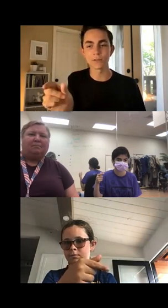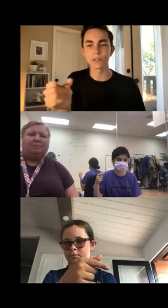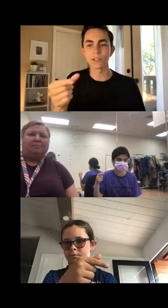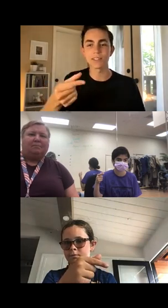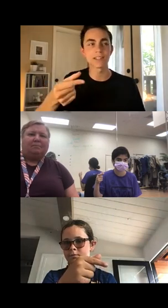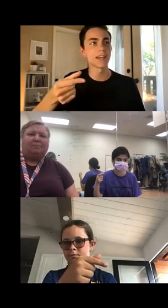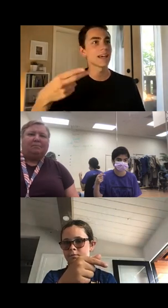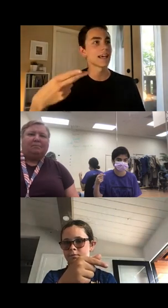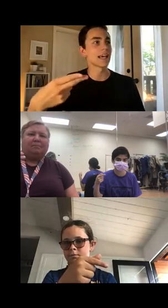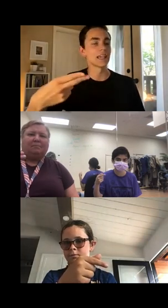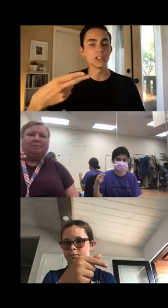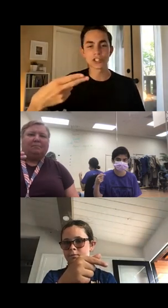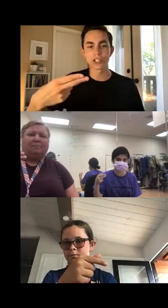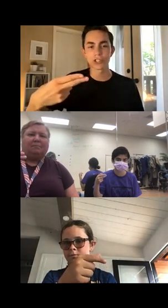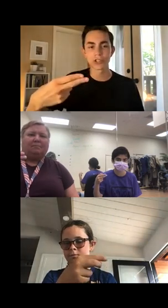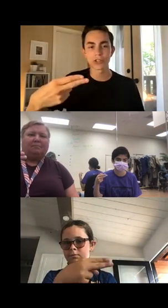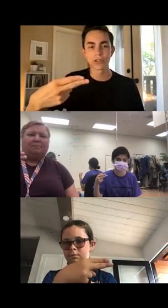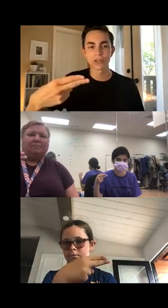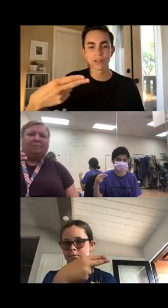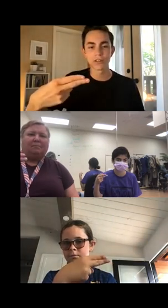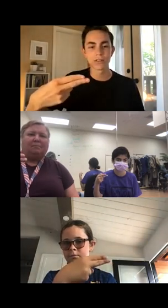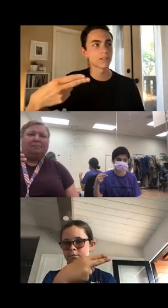Good. That's what it looks like. H,